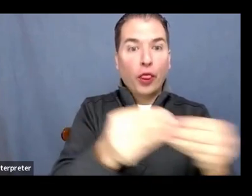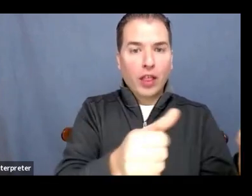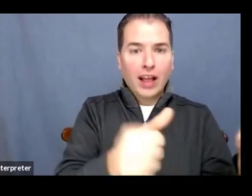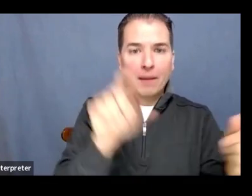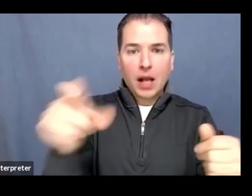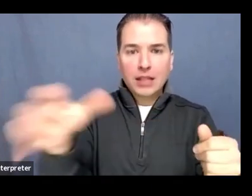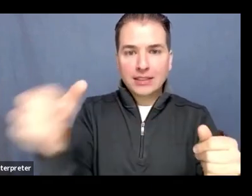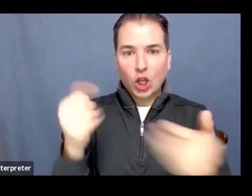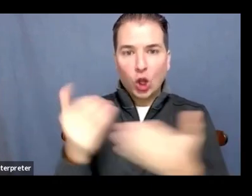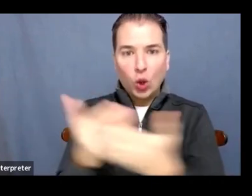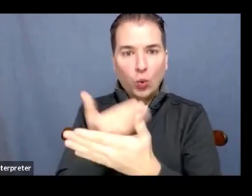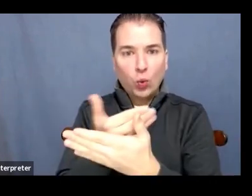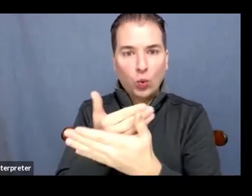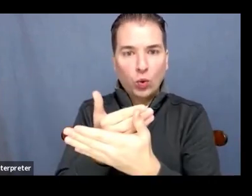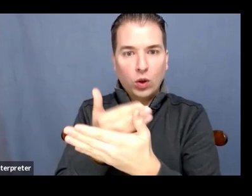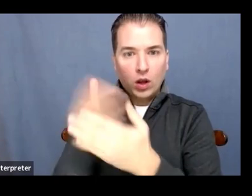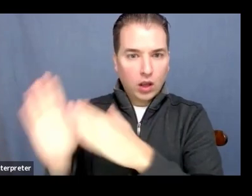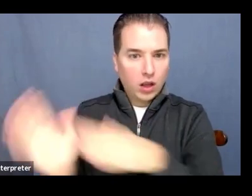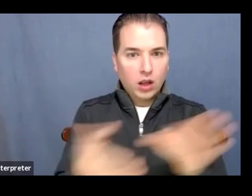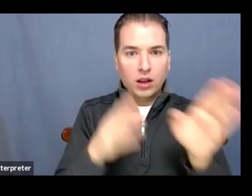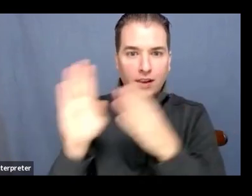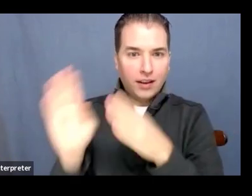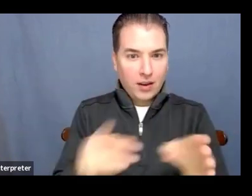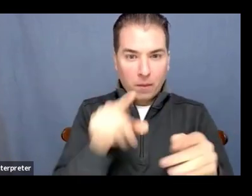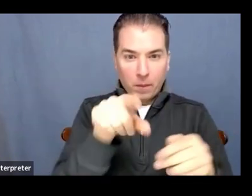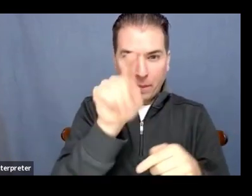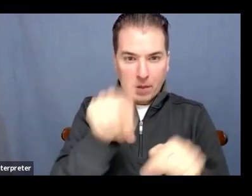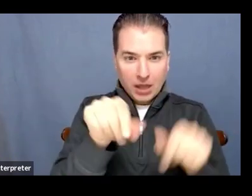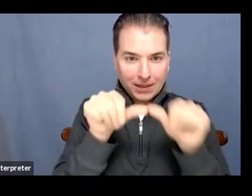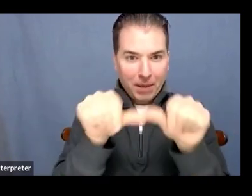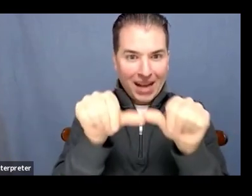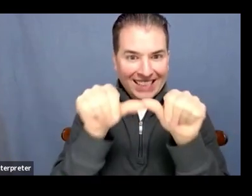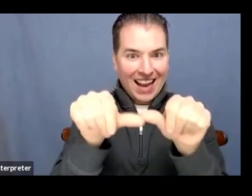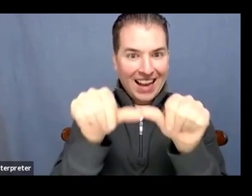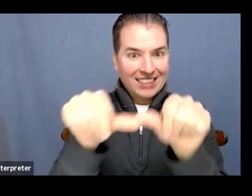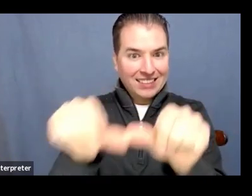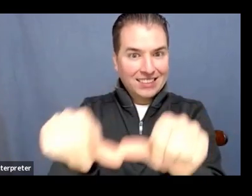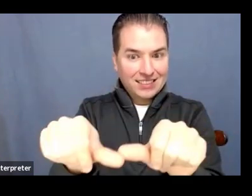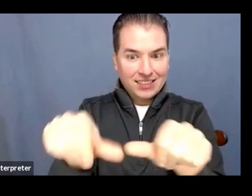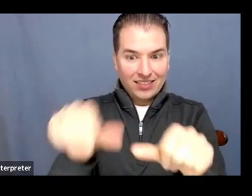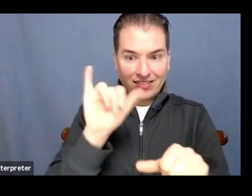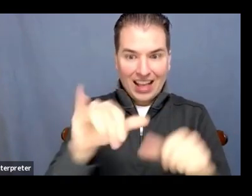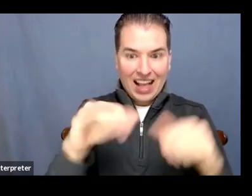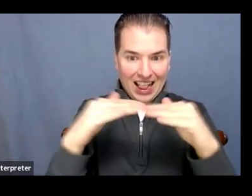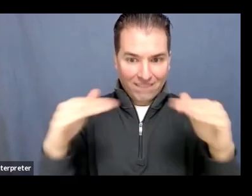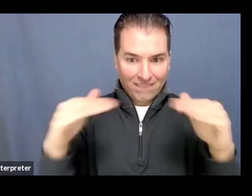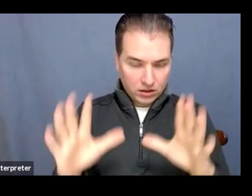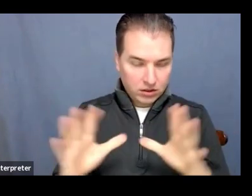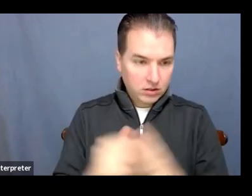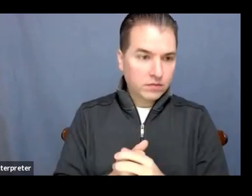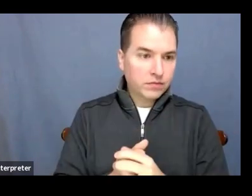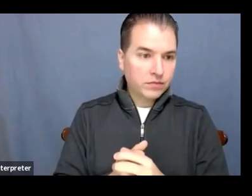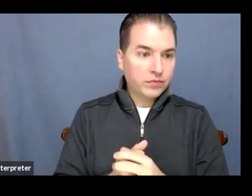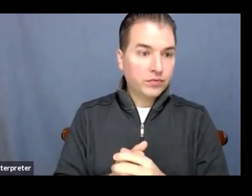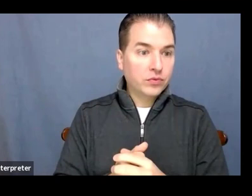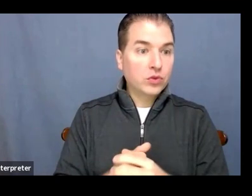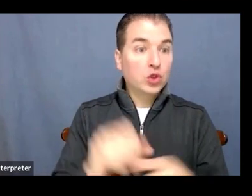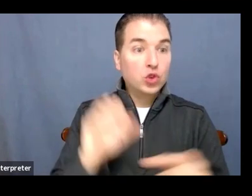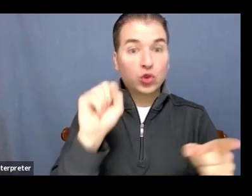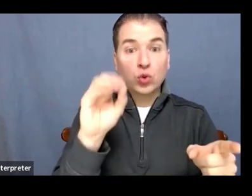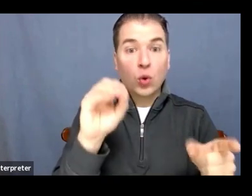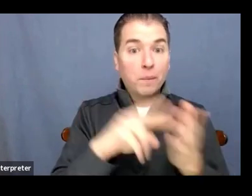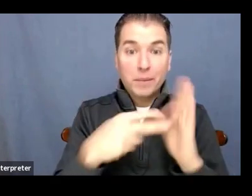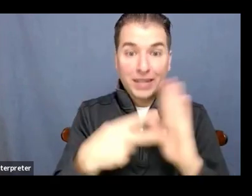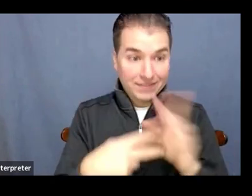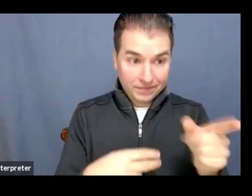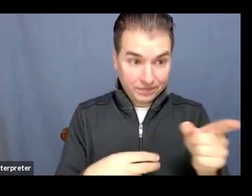do I need to maintain a level of customer activity? So we'll do a little bit of arithmetic here, right? So